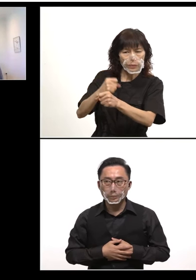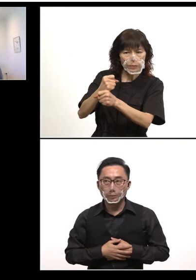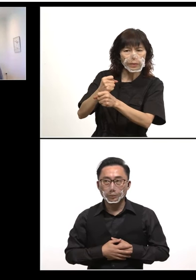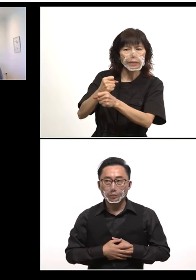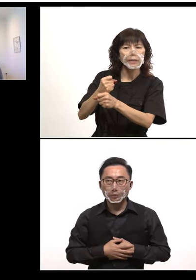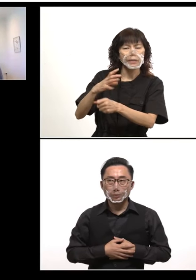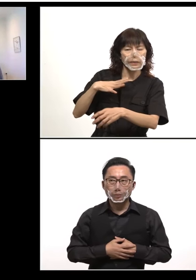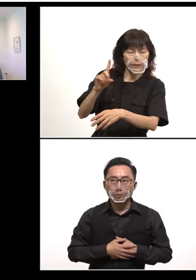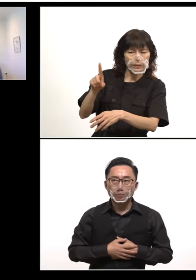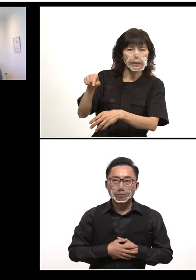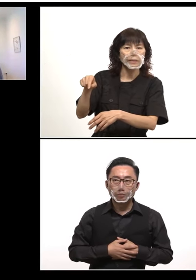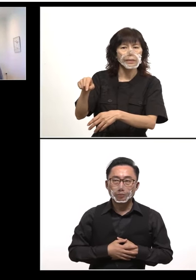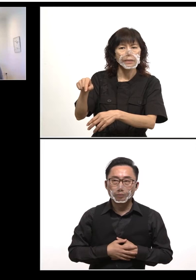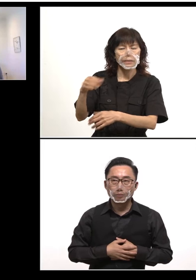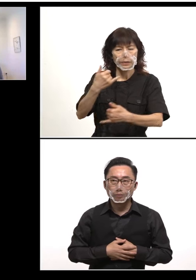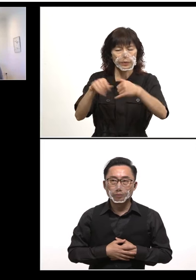in the show?